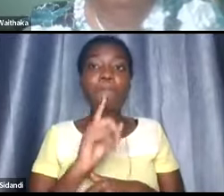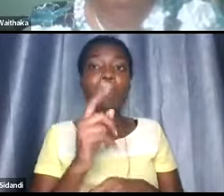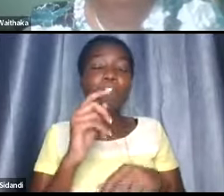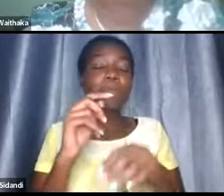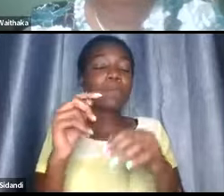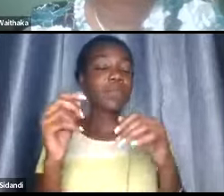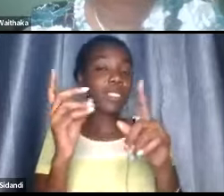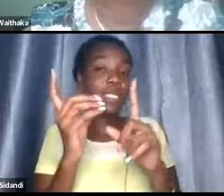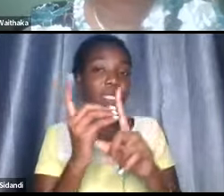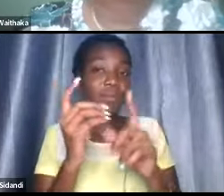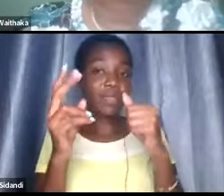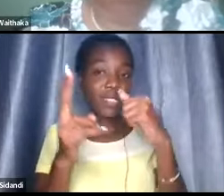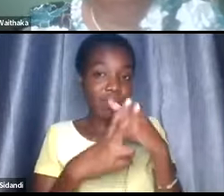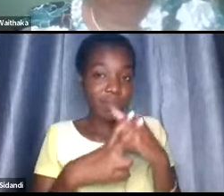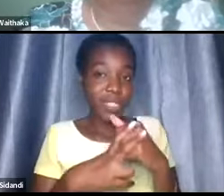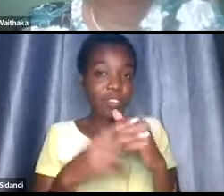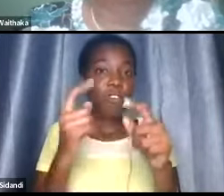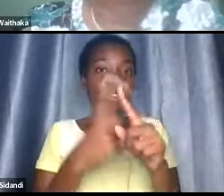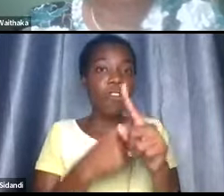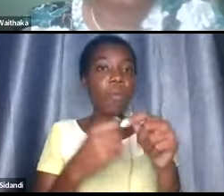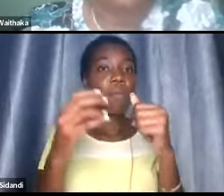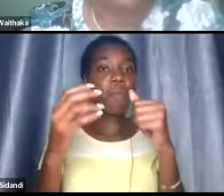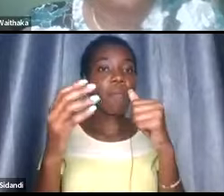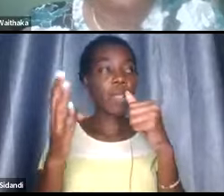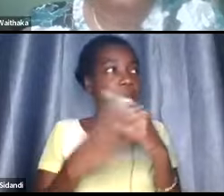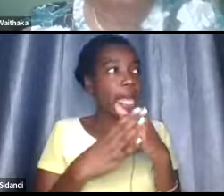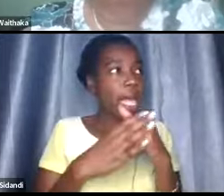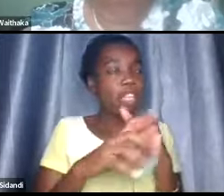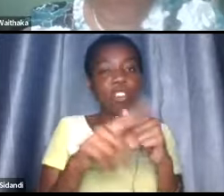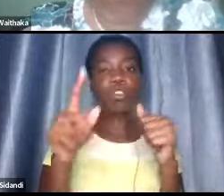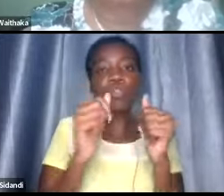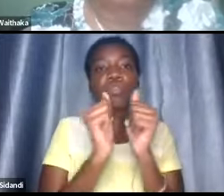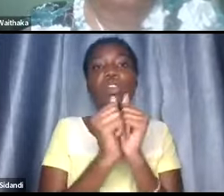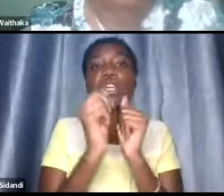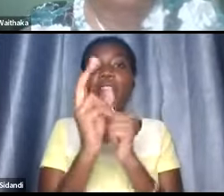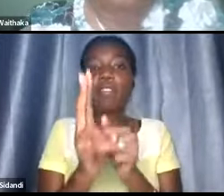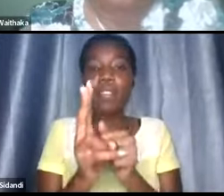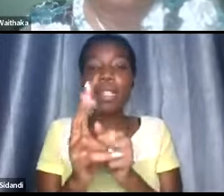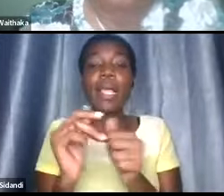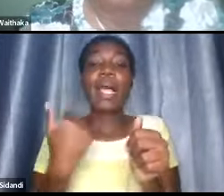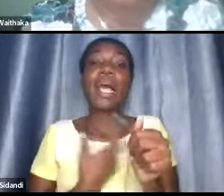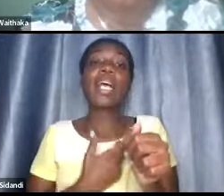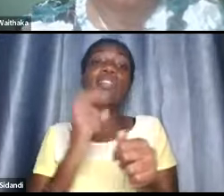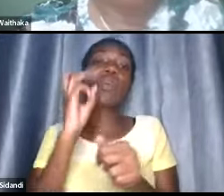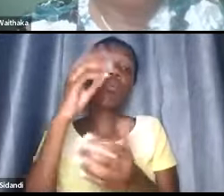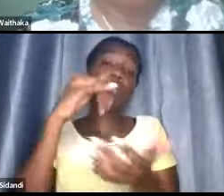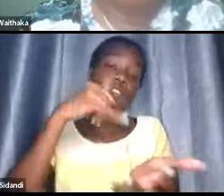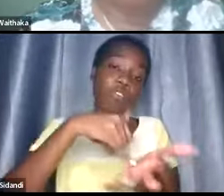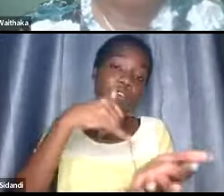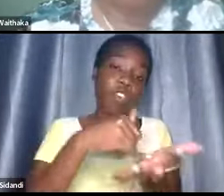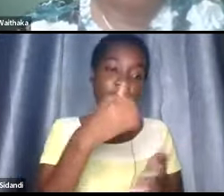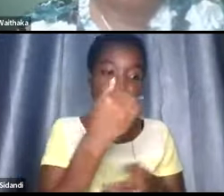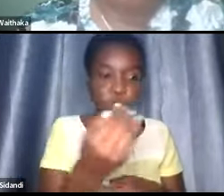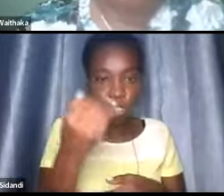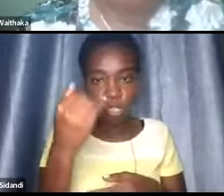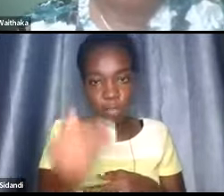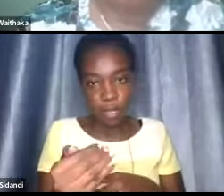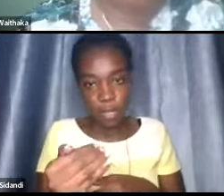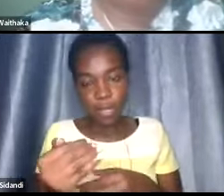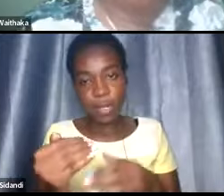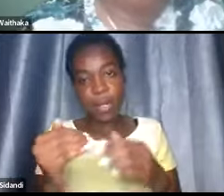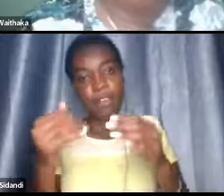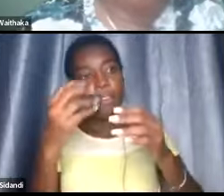from 9 a.m. to 12. From 9 to 12. Mm-hmm. Yes, we will engage with the students, with your children, the people in Form